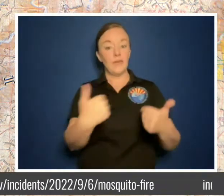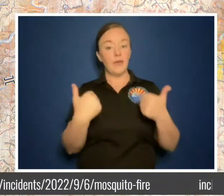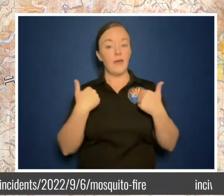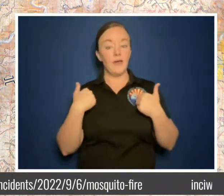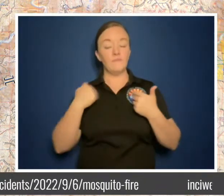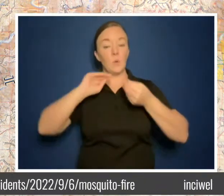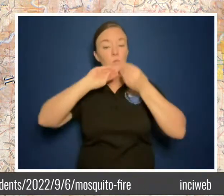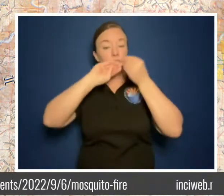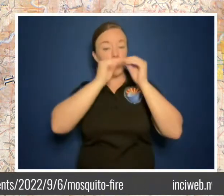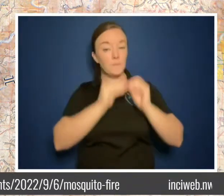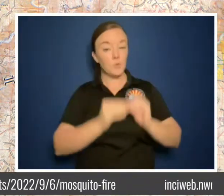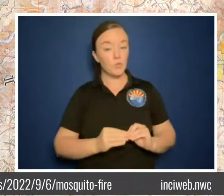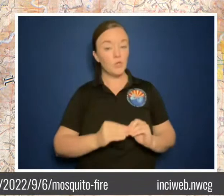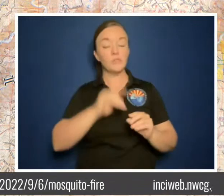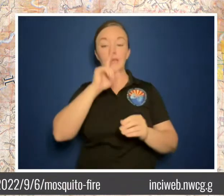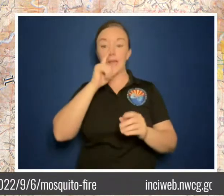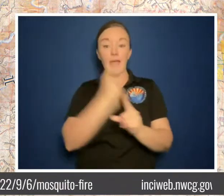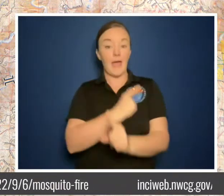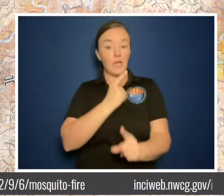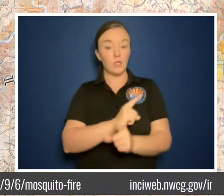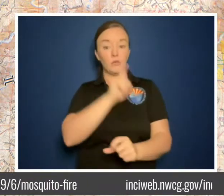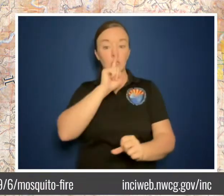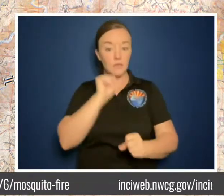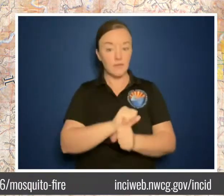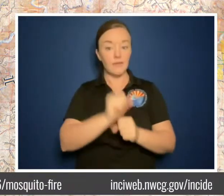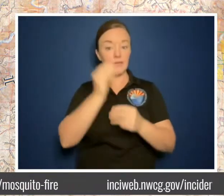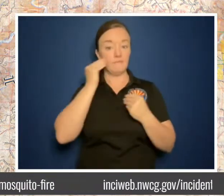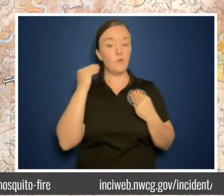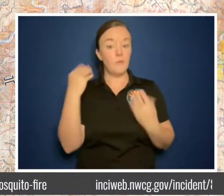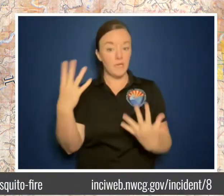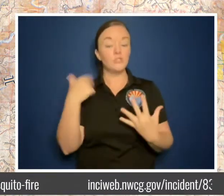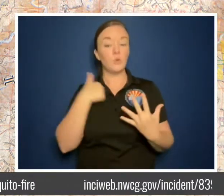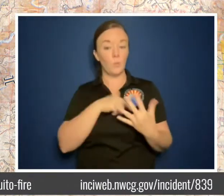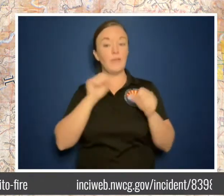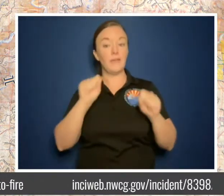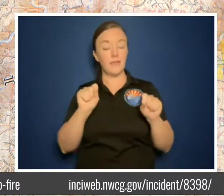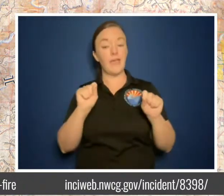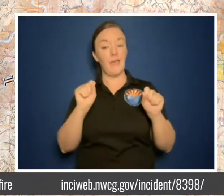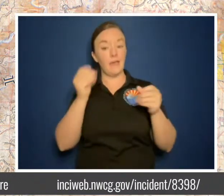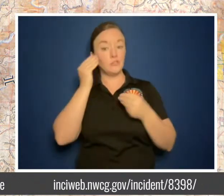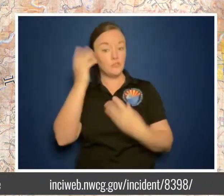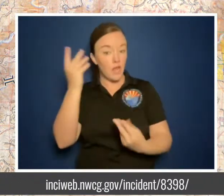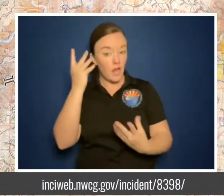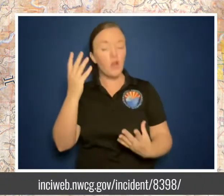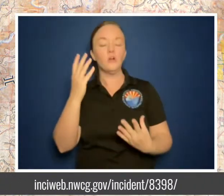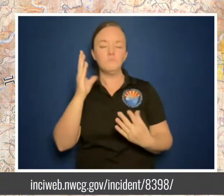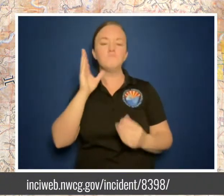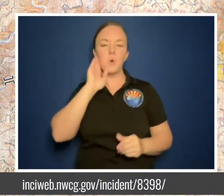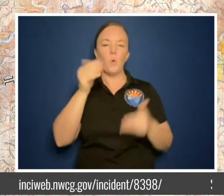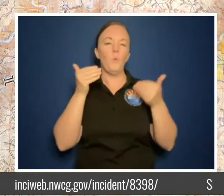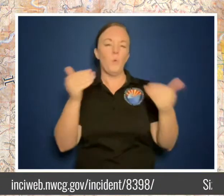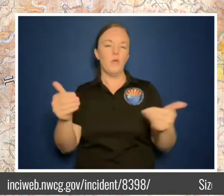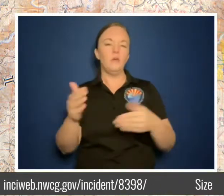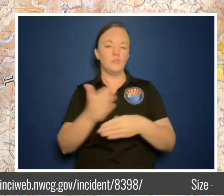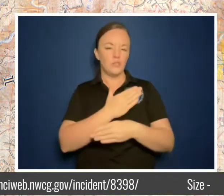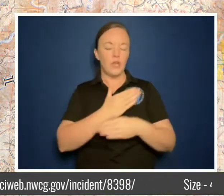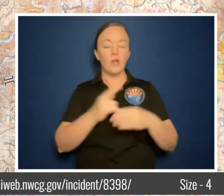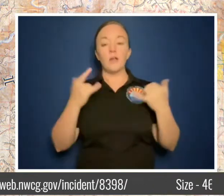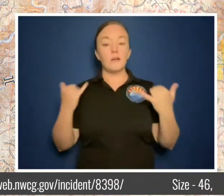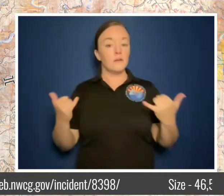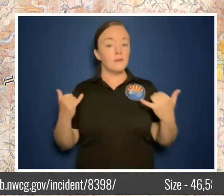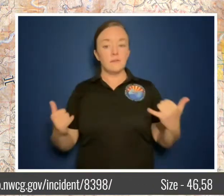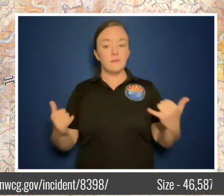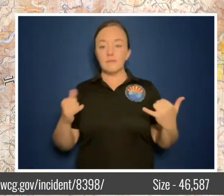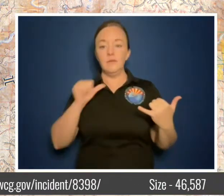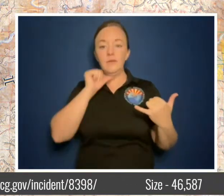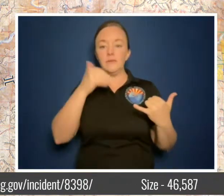and that true information to speak to, then we'll release that information. Right now, we just don't have it. There's areas that they